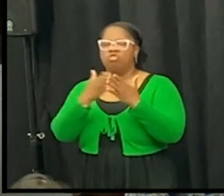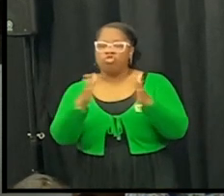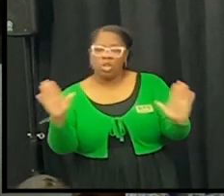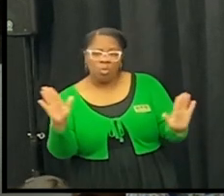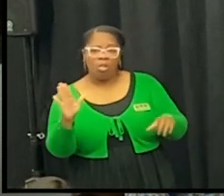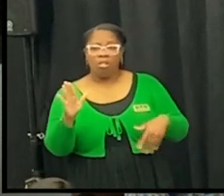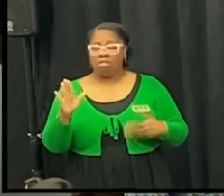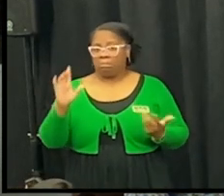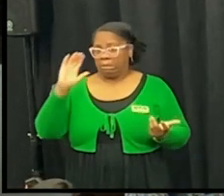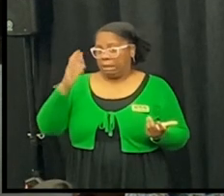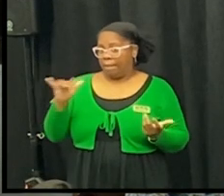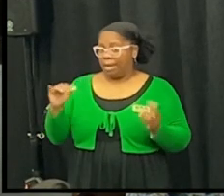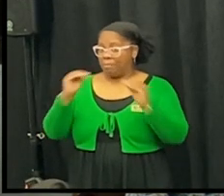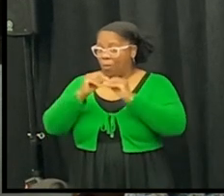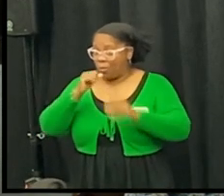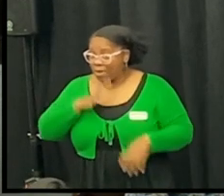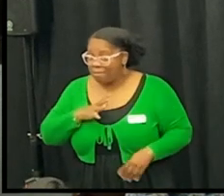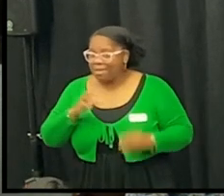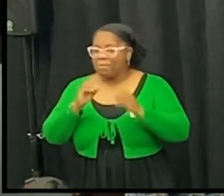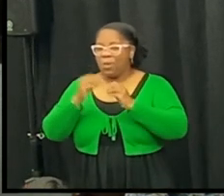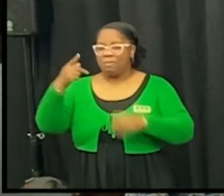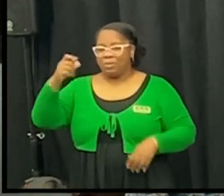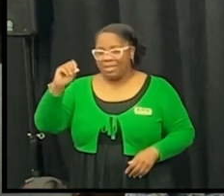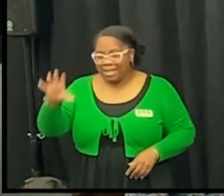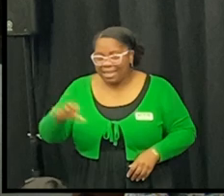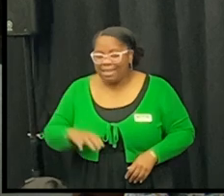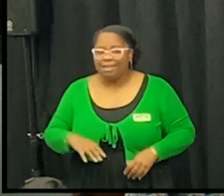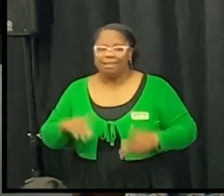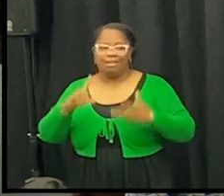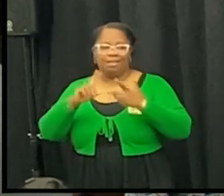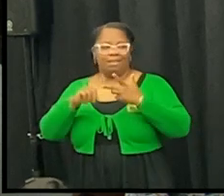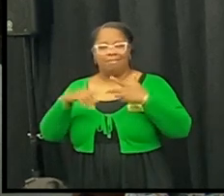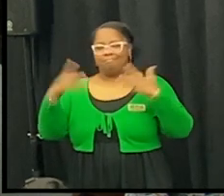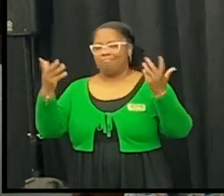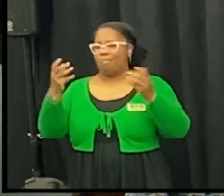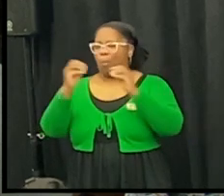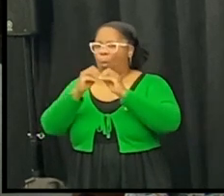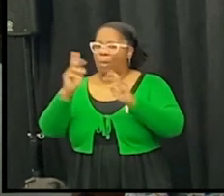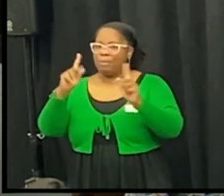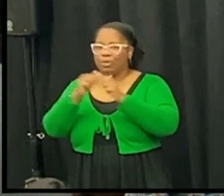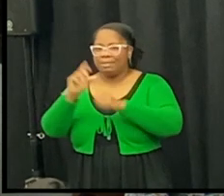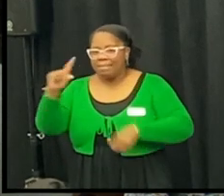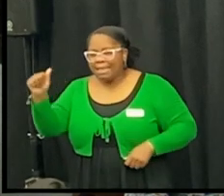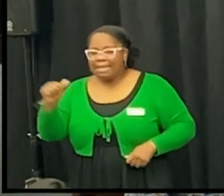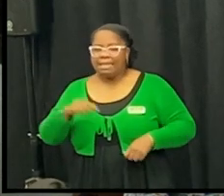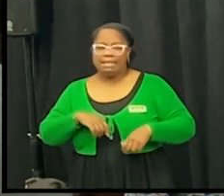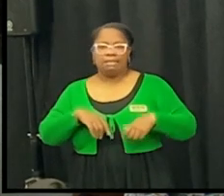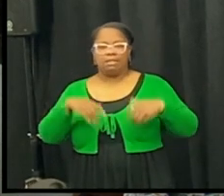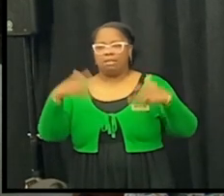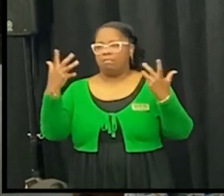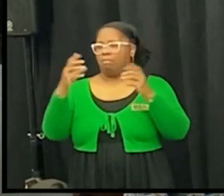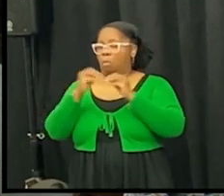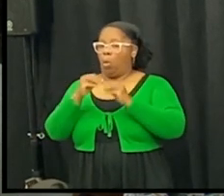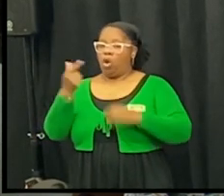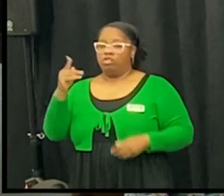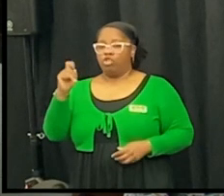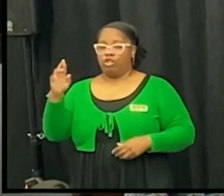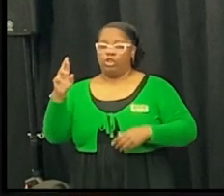more women, are more people of color, are more people with disabilities, more gender